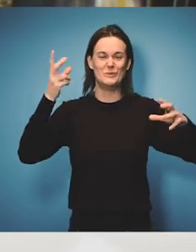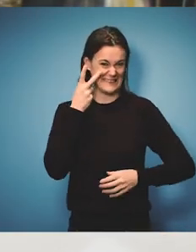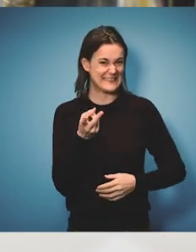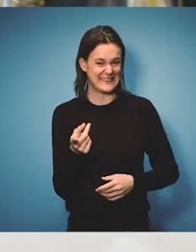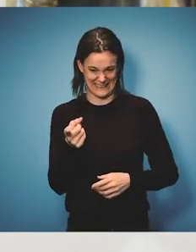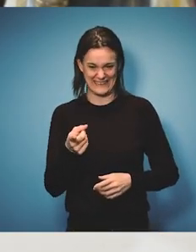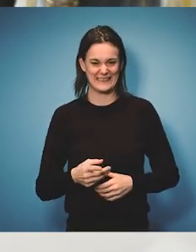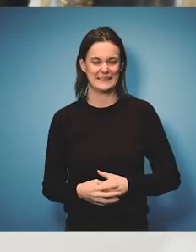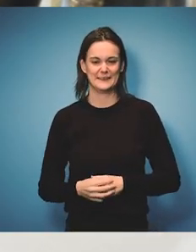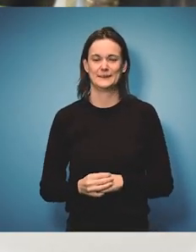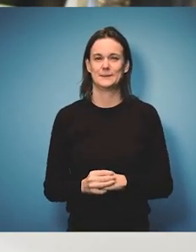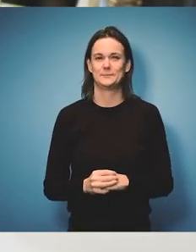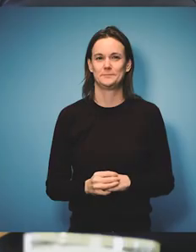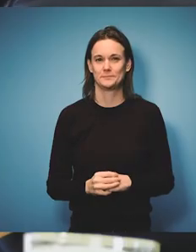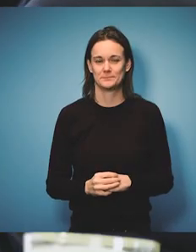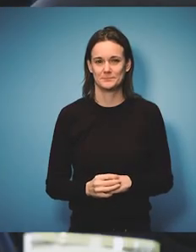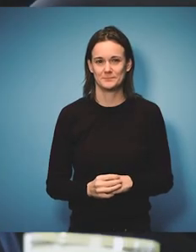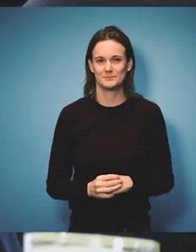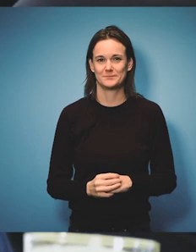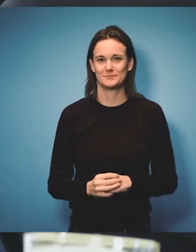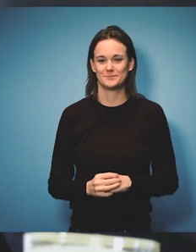fluffy, as you can see right over here.